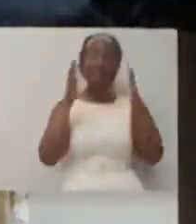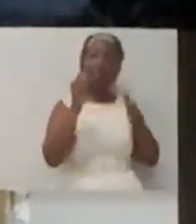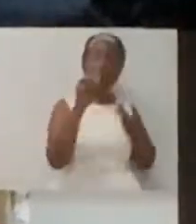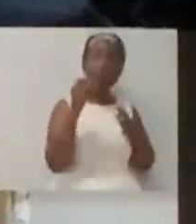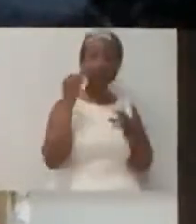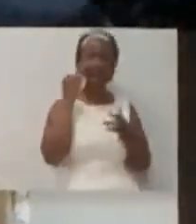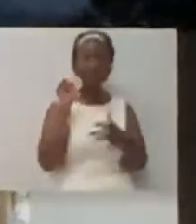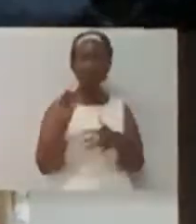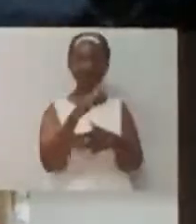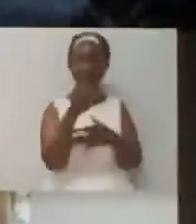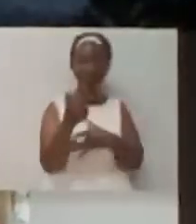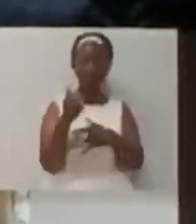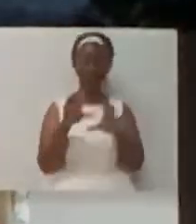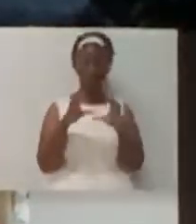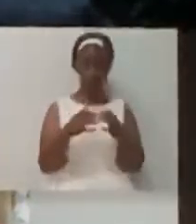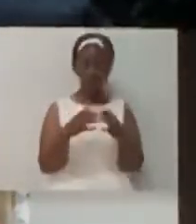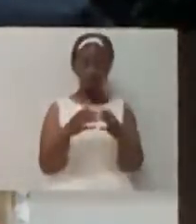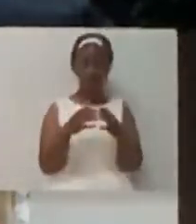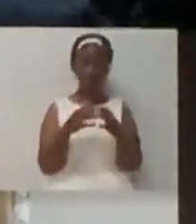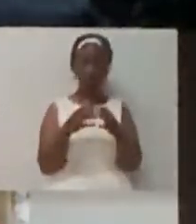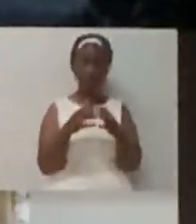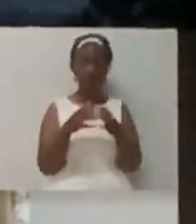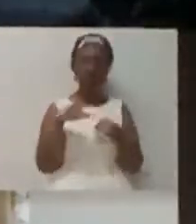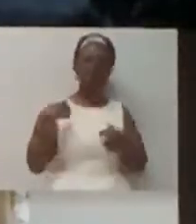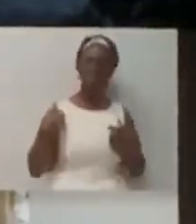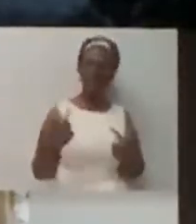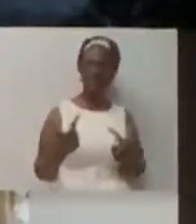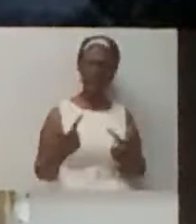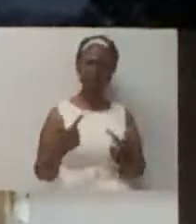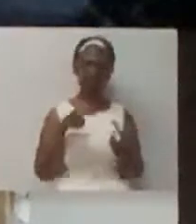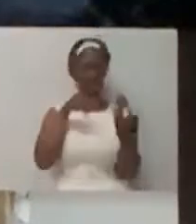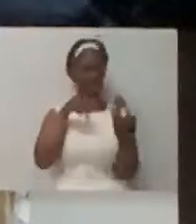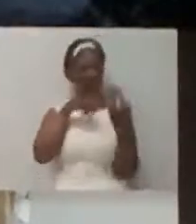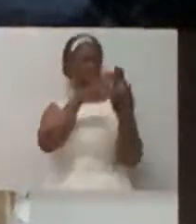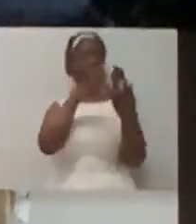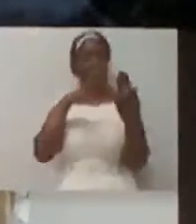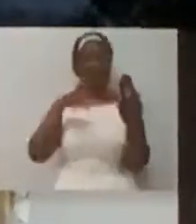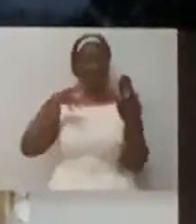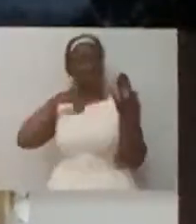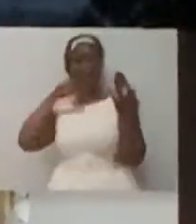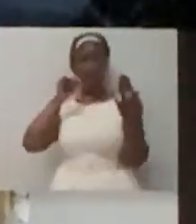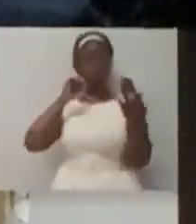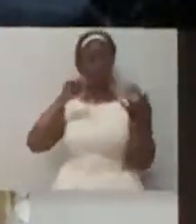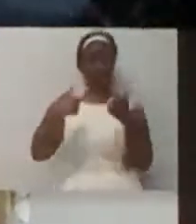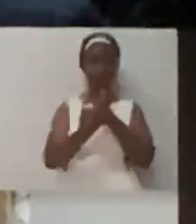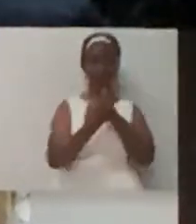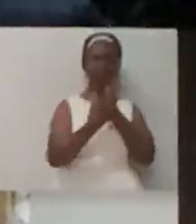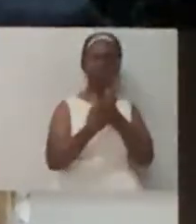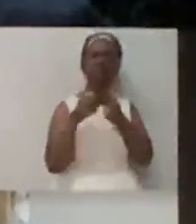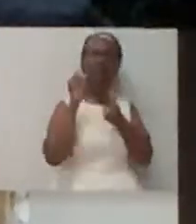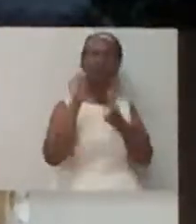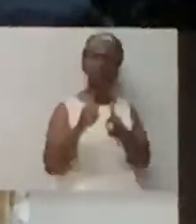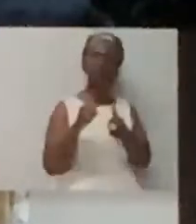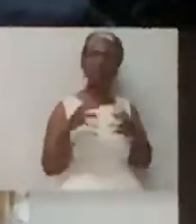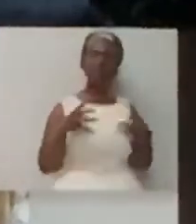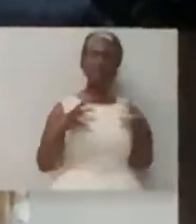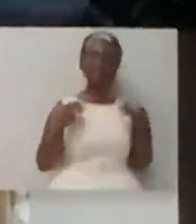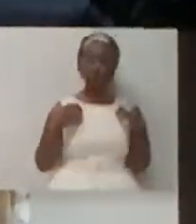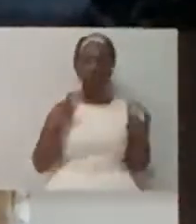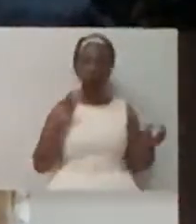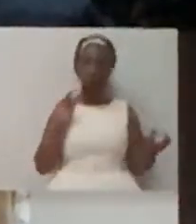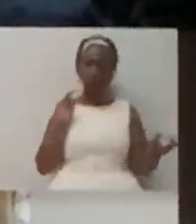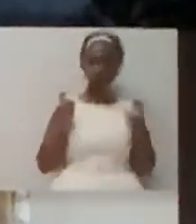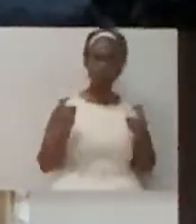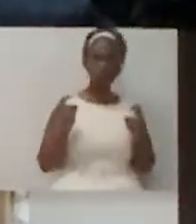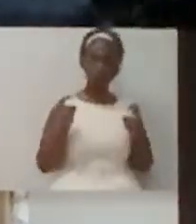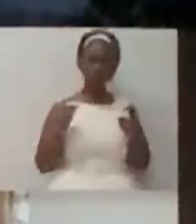And if there was ever a class that I think could rise to the challenges before you, to answer the call for change at a